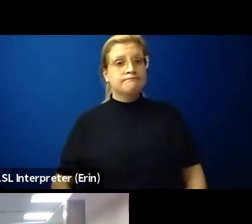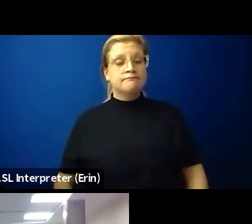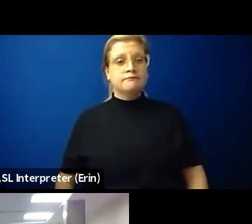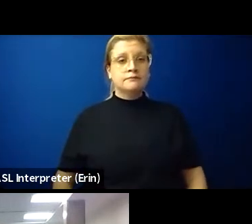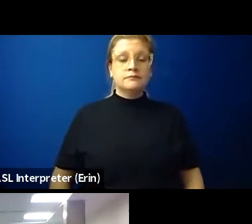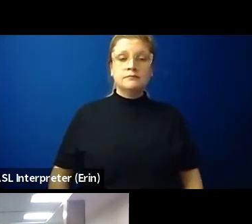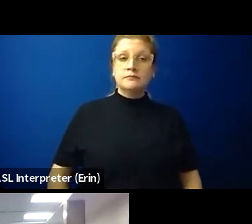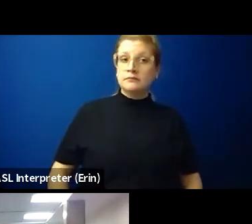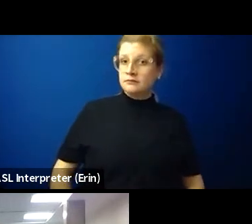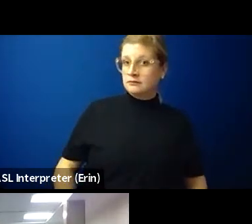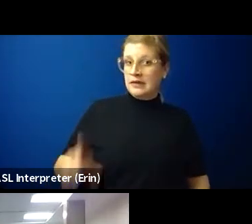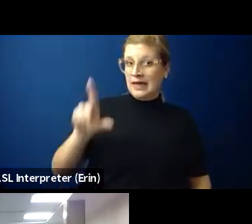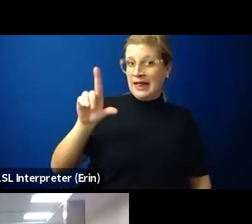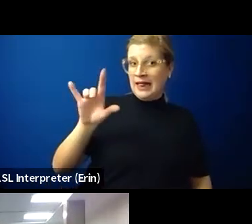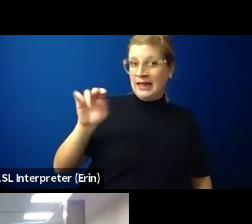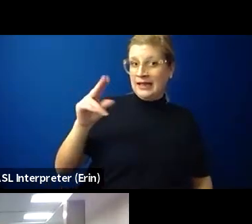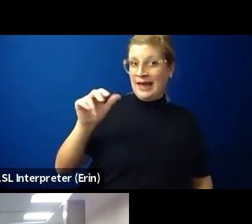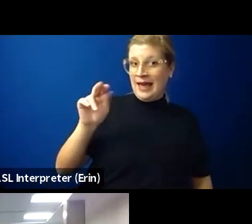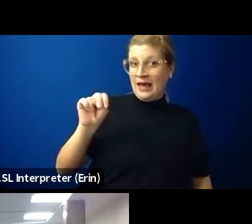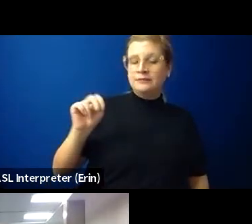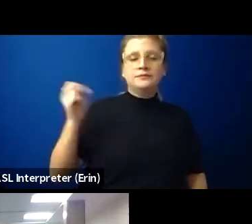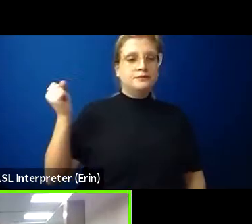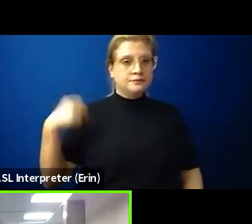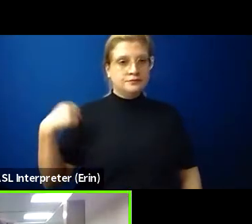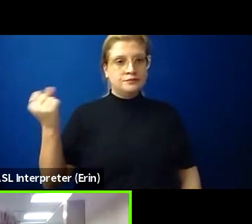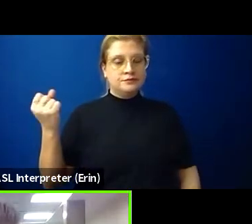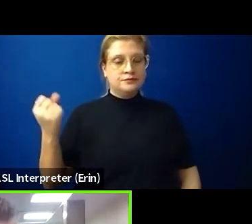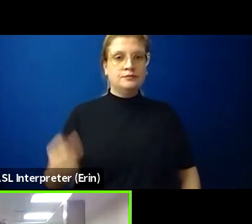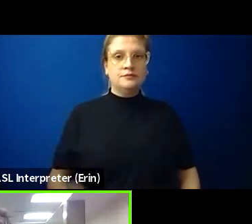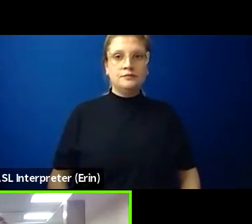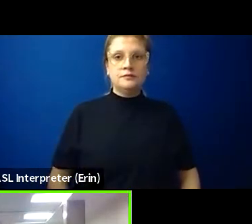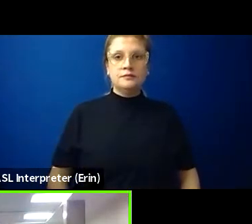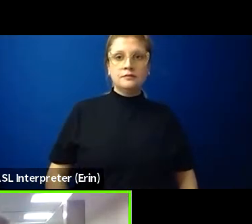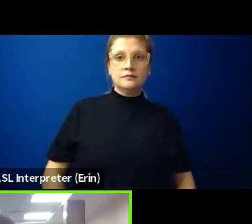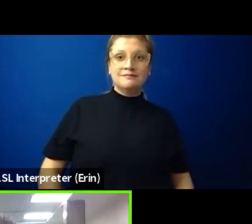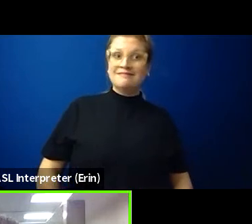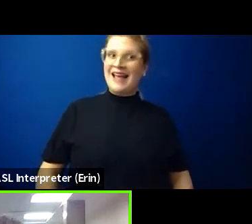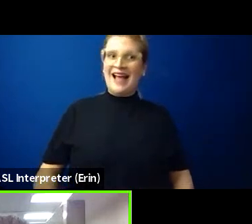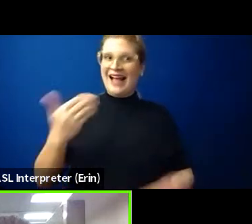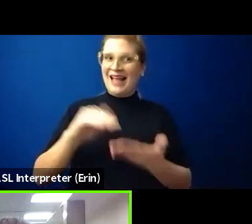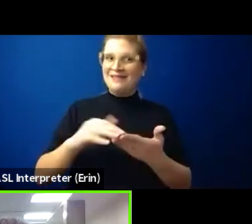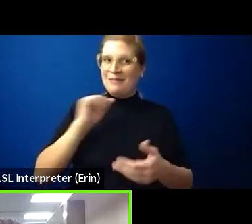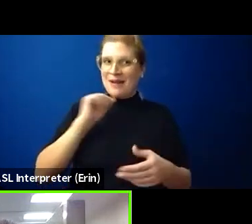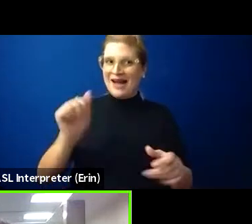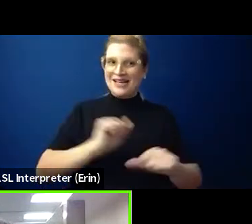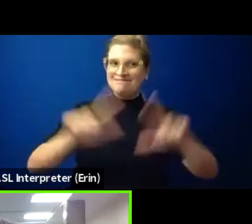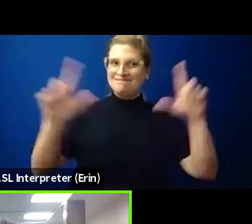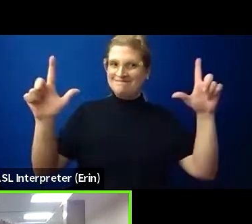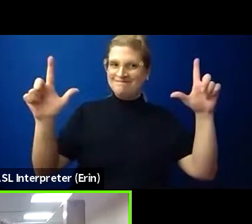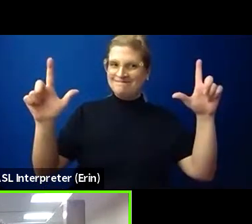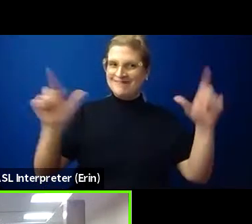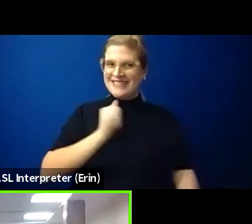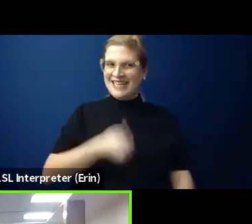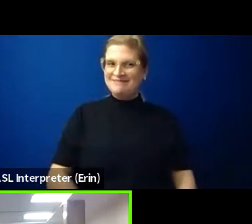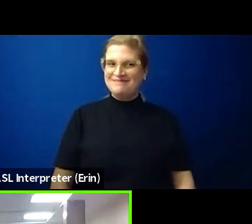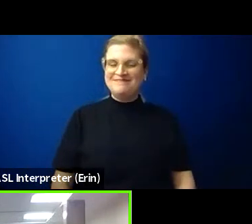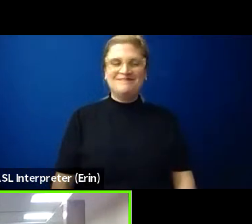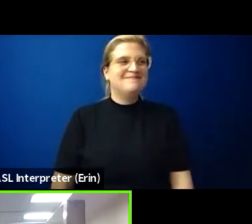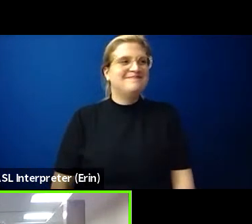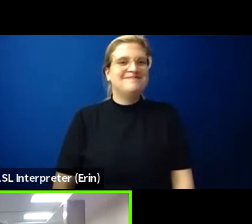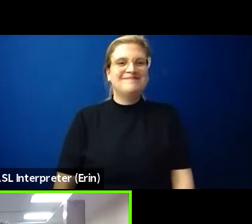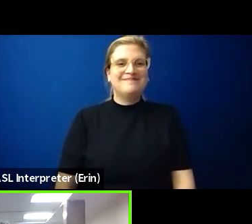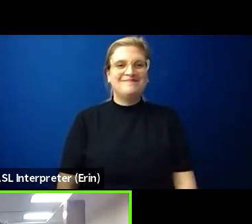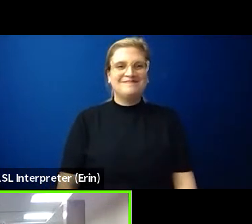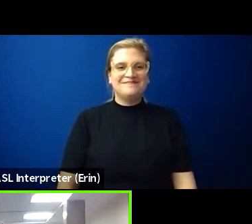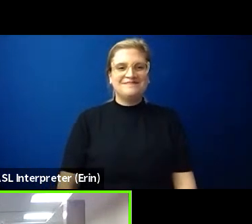Commissioner Linhan. Yes. So I am not again going to pull this up and share my screen. This